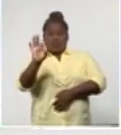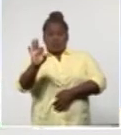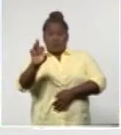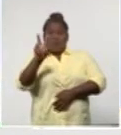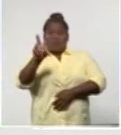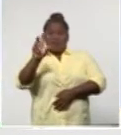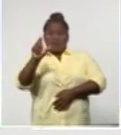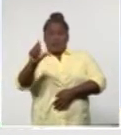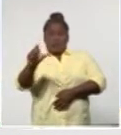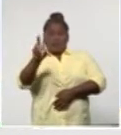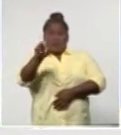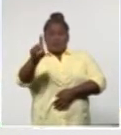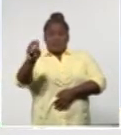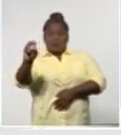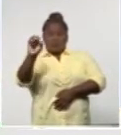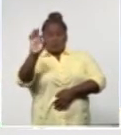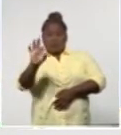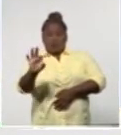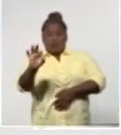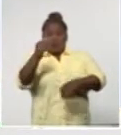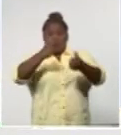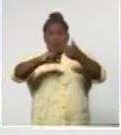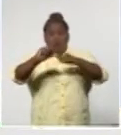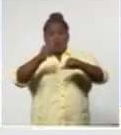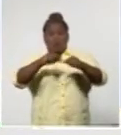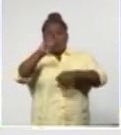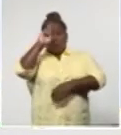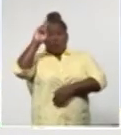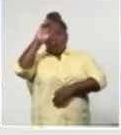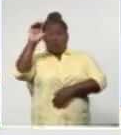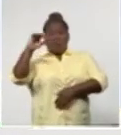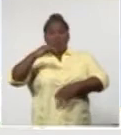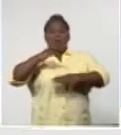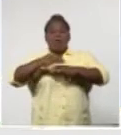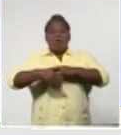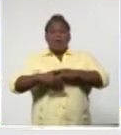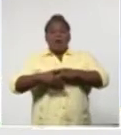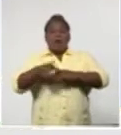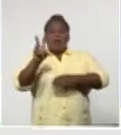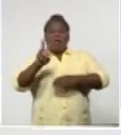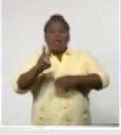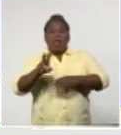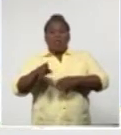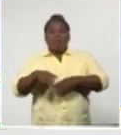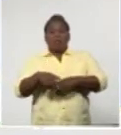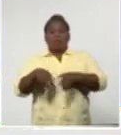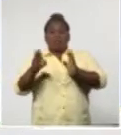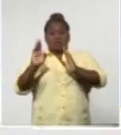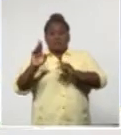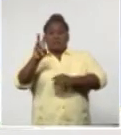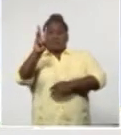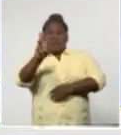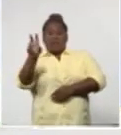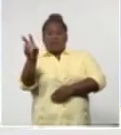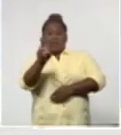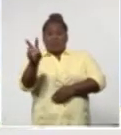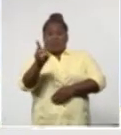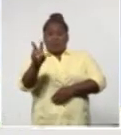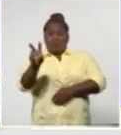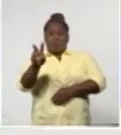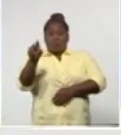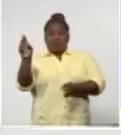In Santiago de Cuba, 178. In Villa Clara's, 108. And the Brother Almeida's